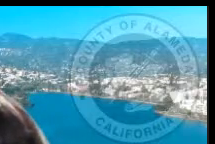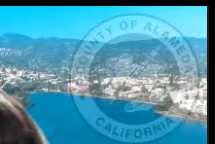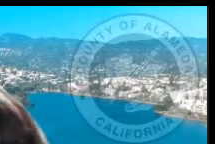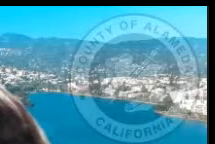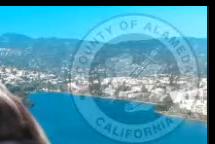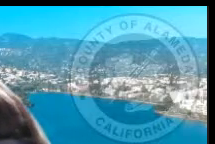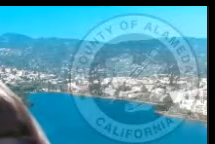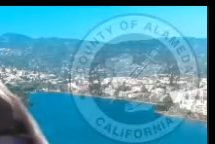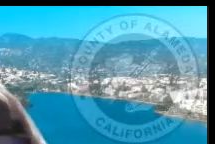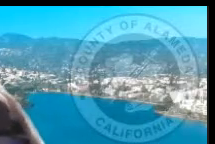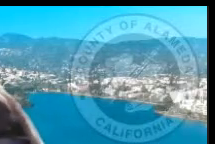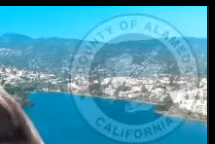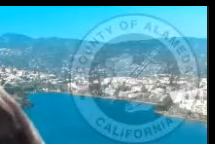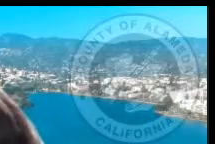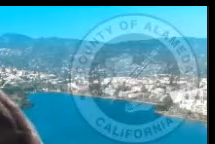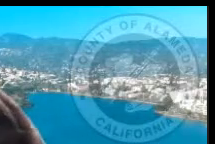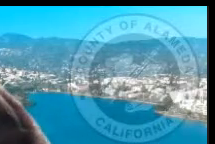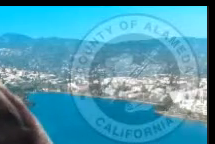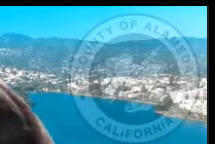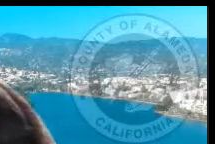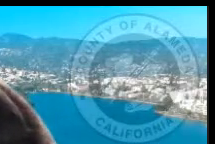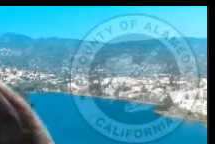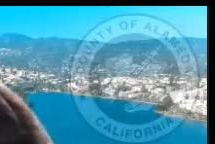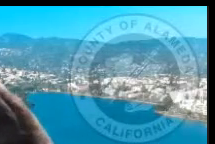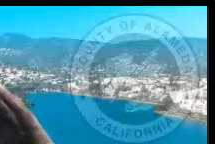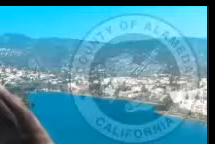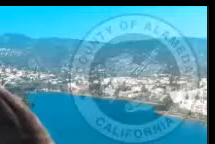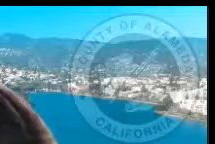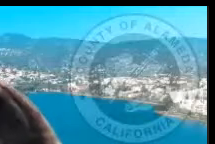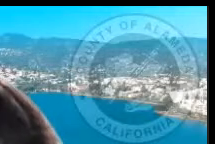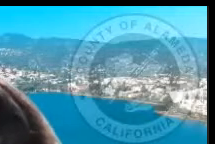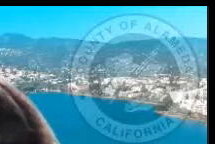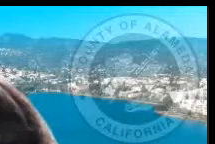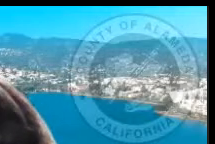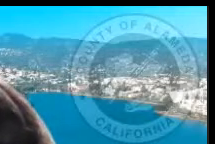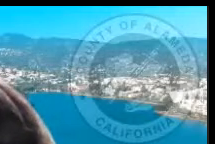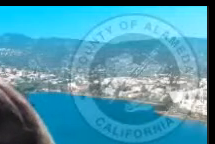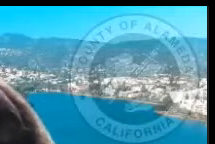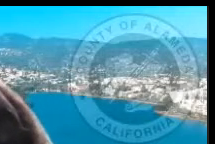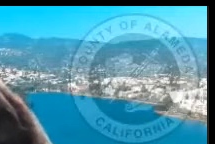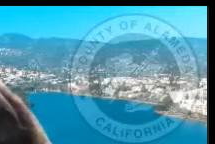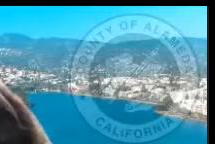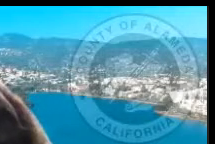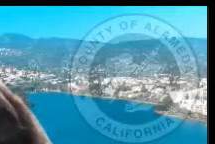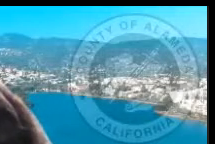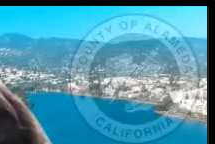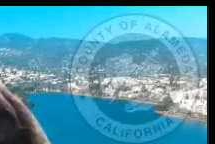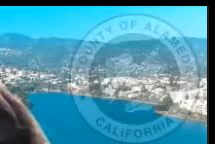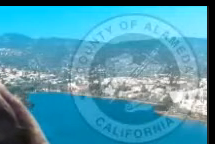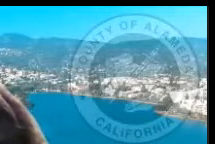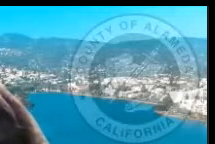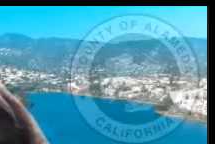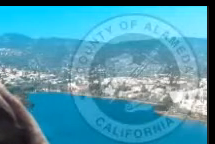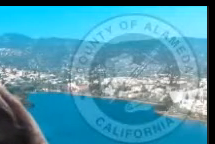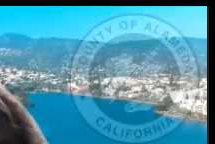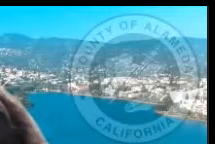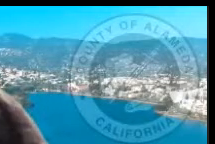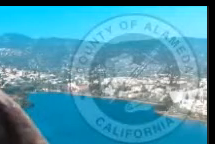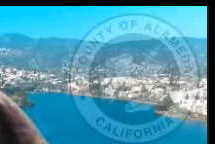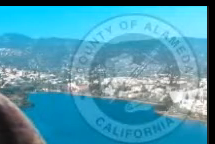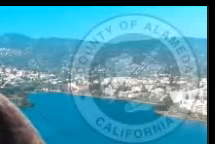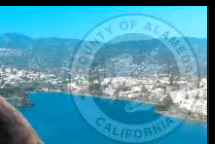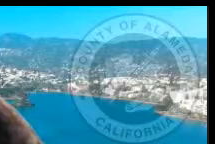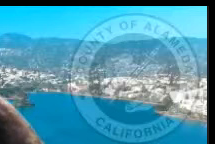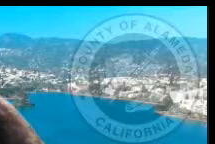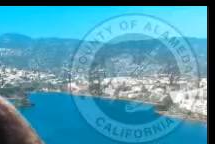So I'm not sure if you want to just already put people in their channels already, or. Well, if I may say something,